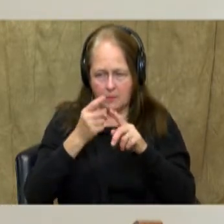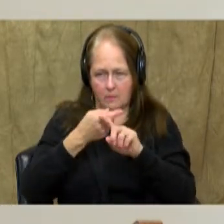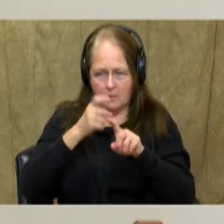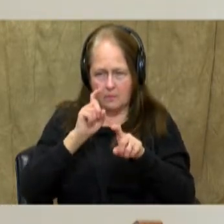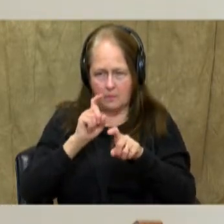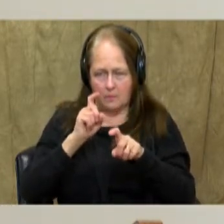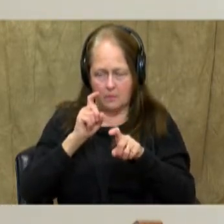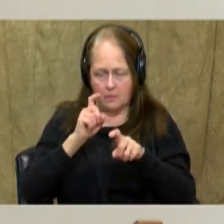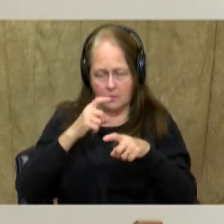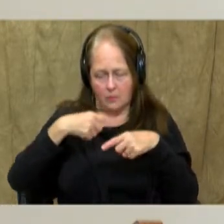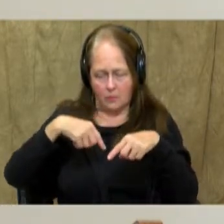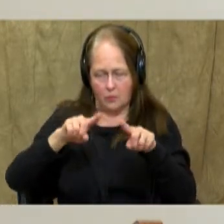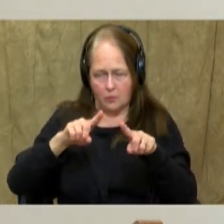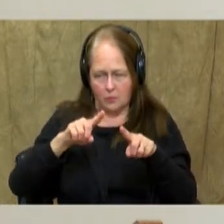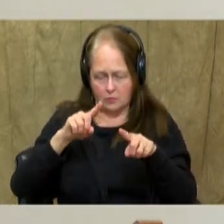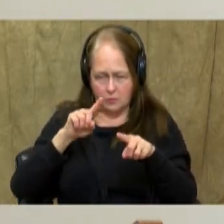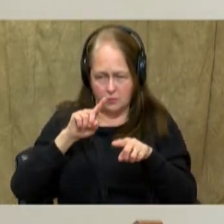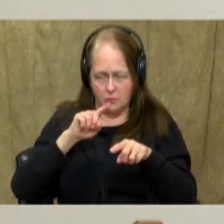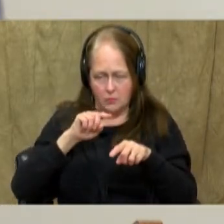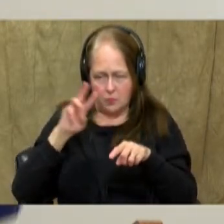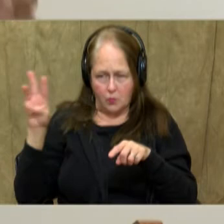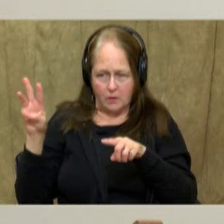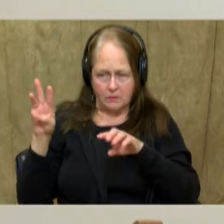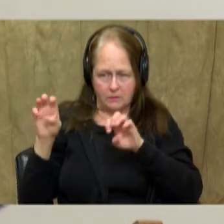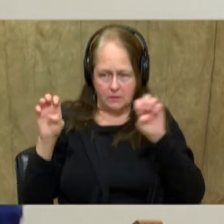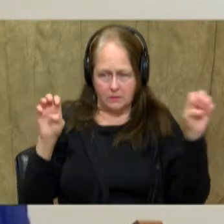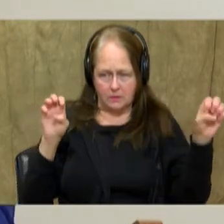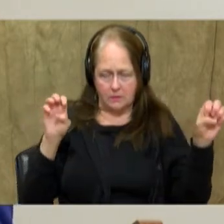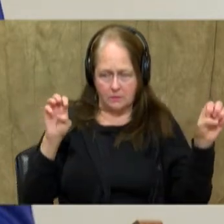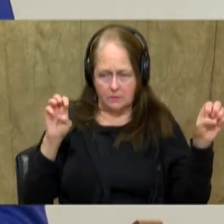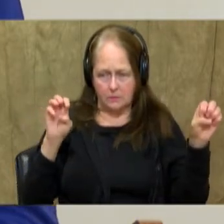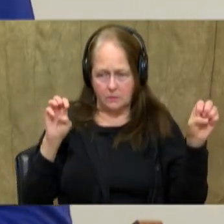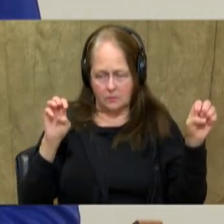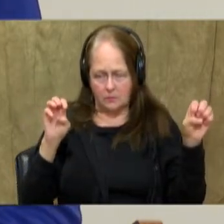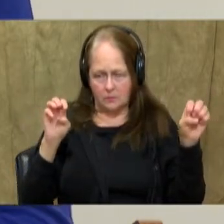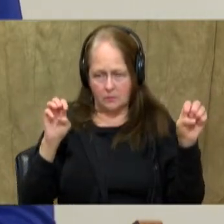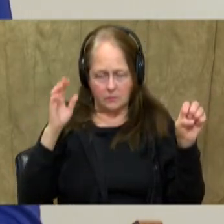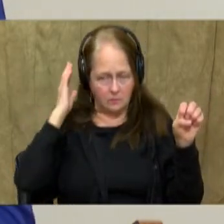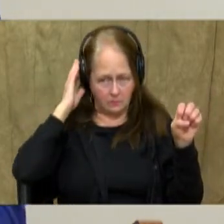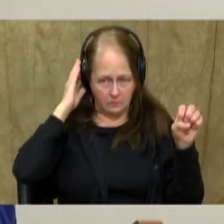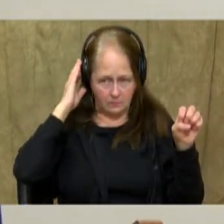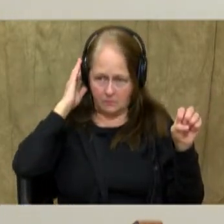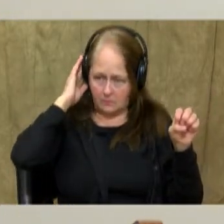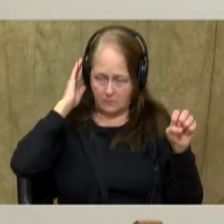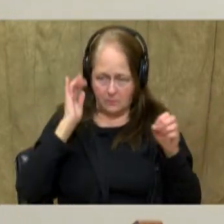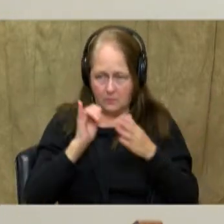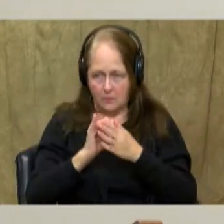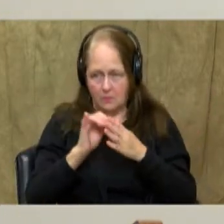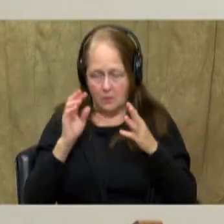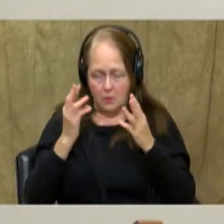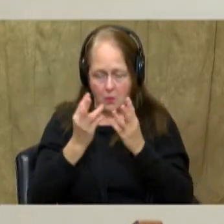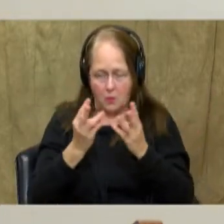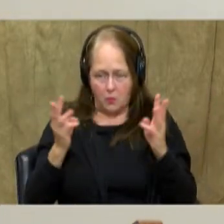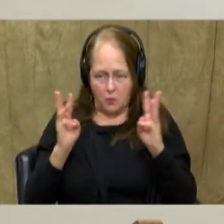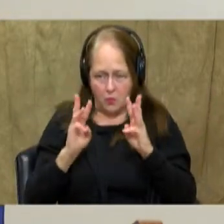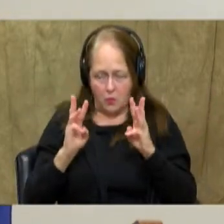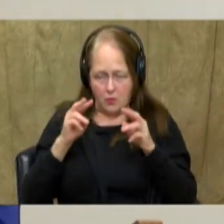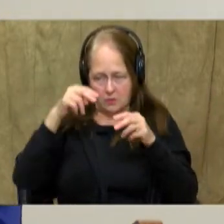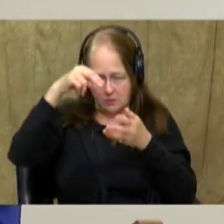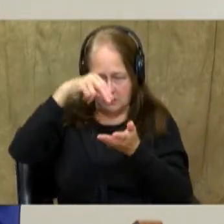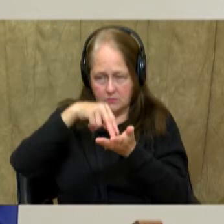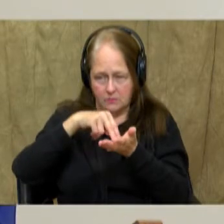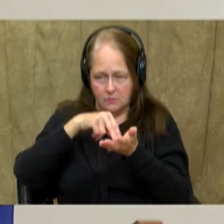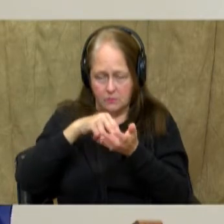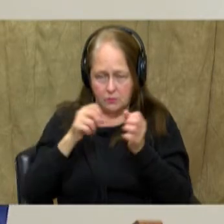from going from east to west and vice versa. So the wall stood as a symbol of